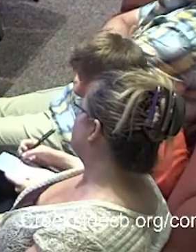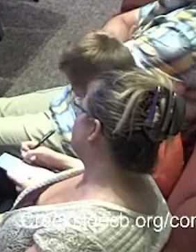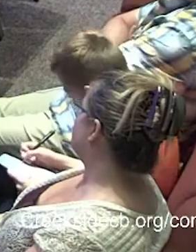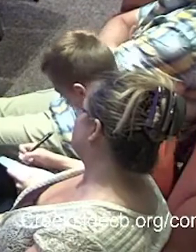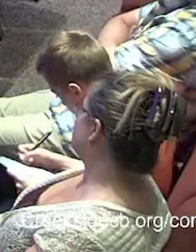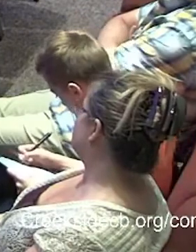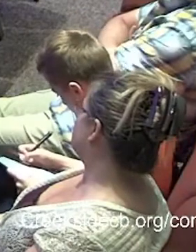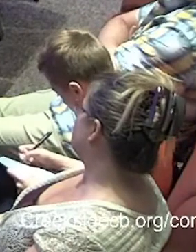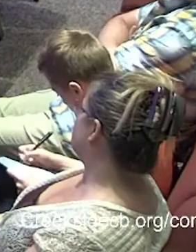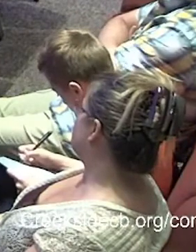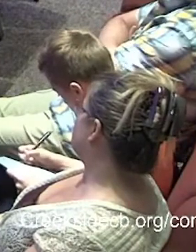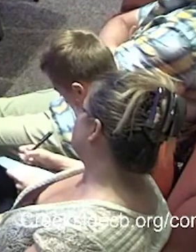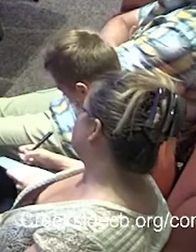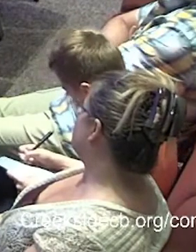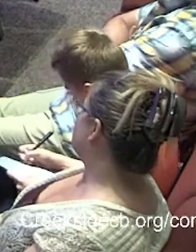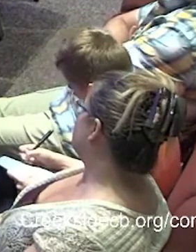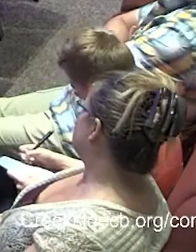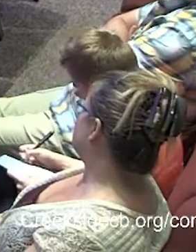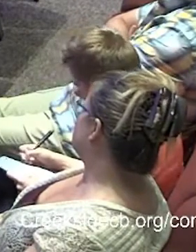We could be doing a lot of other things.